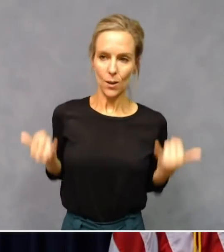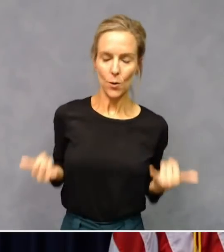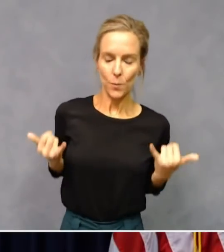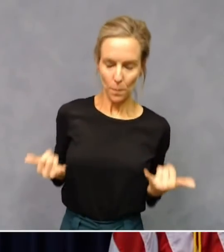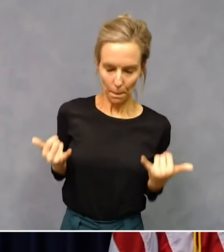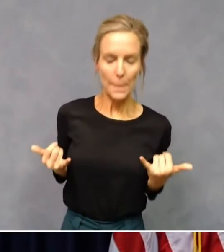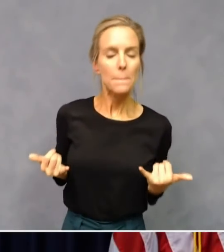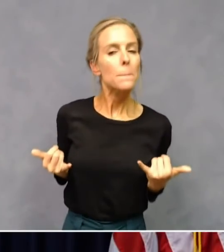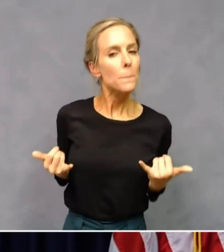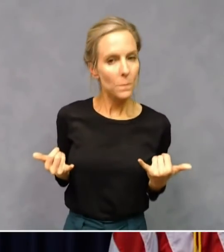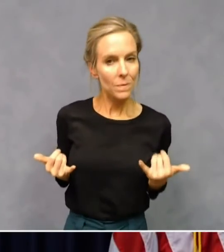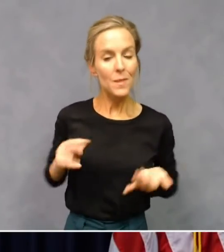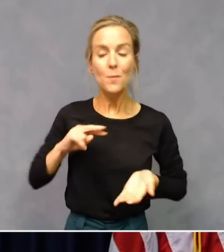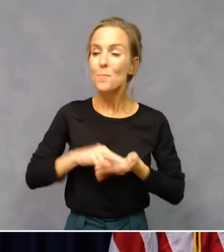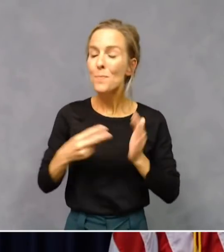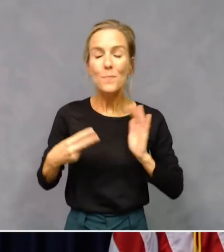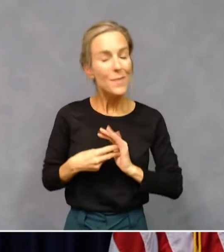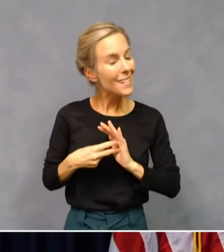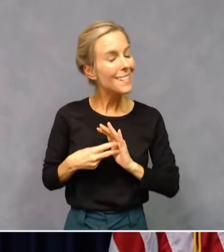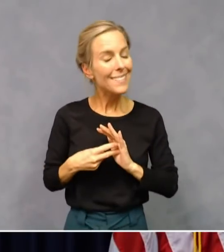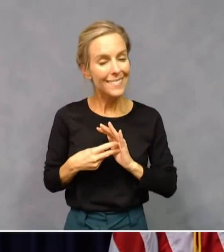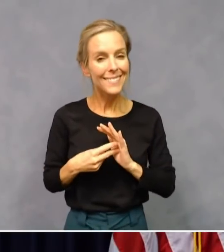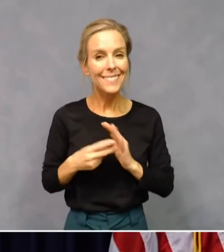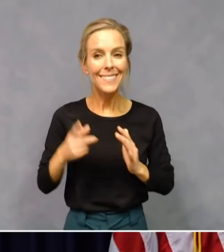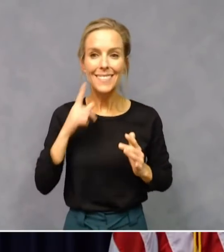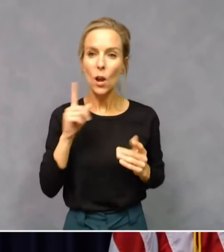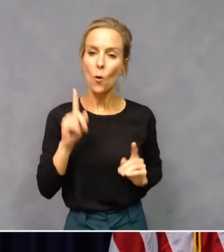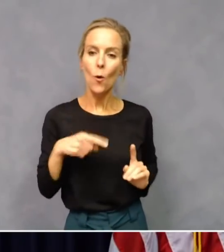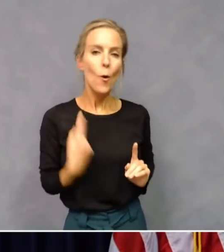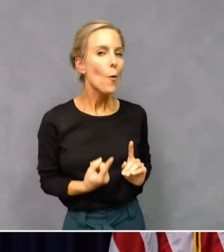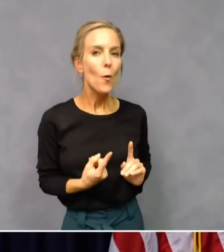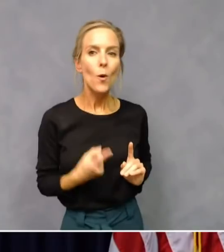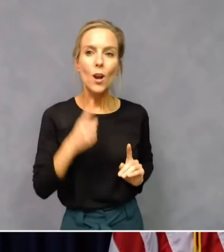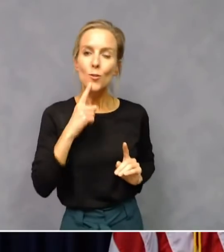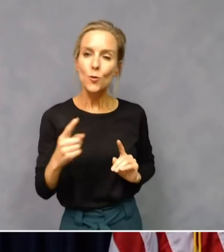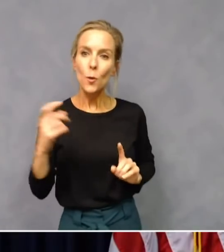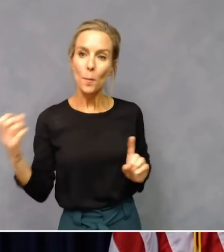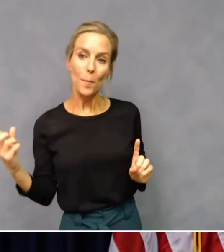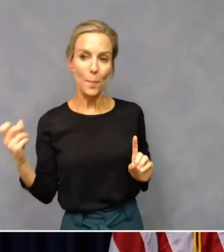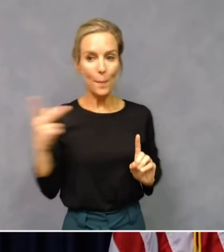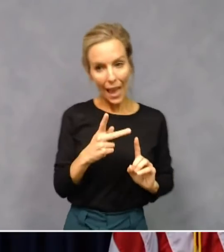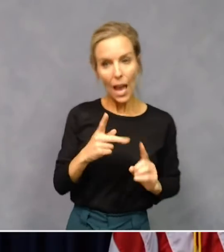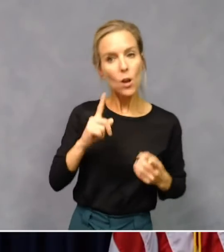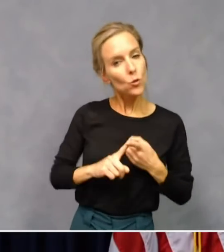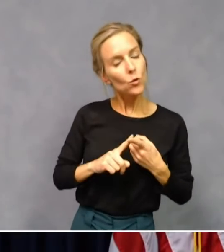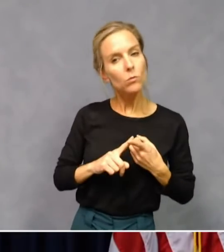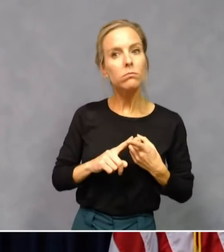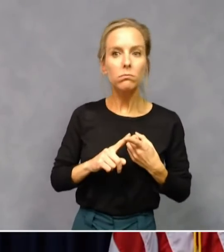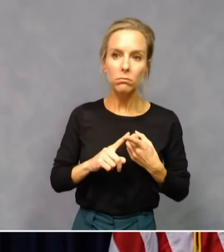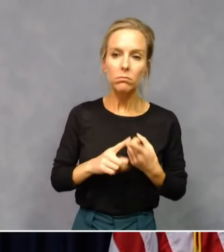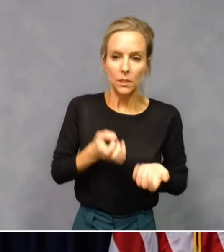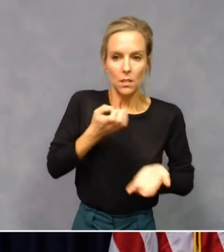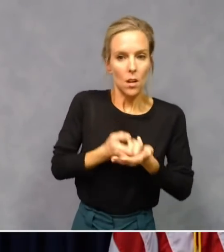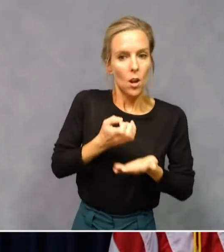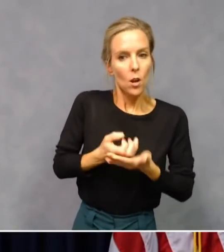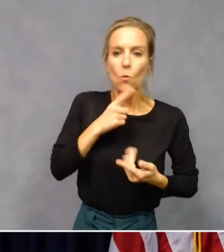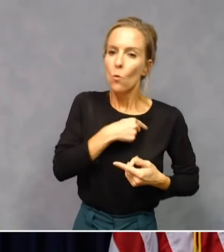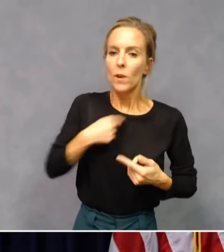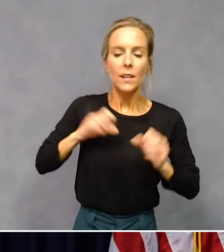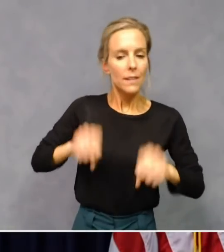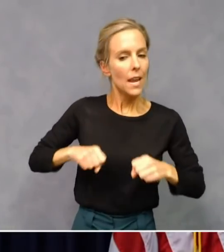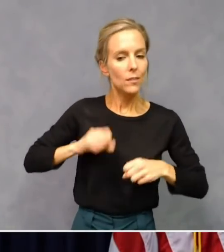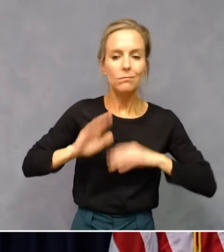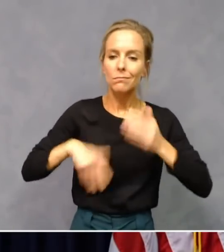to us that there's an opportunity to not just bounce back, but really sprint forward coming out of